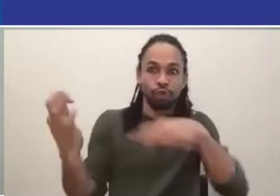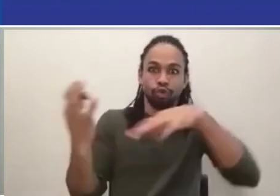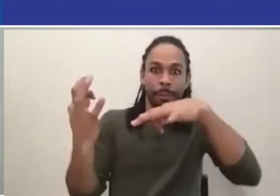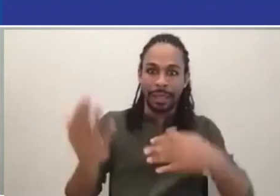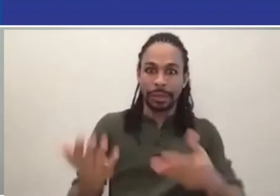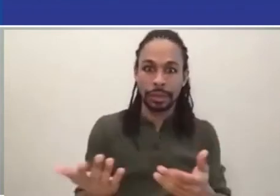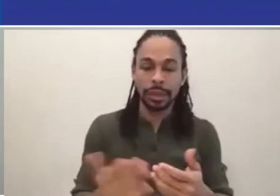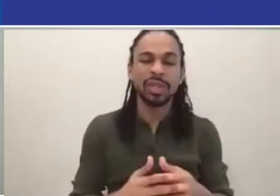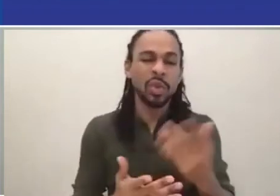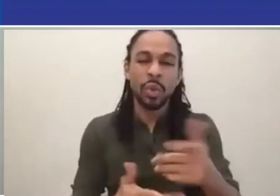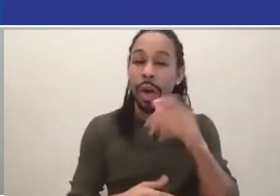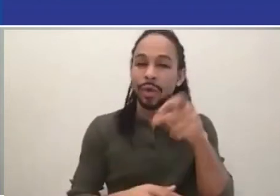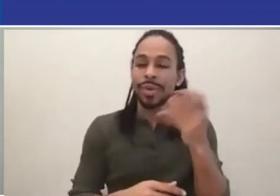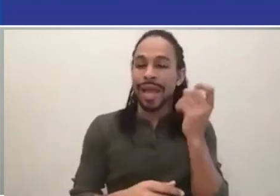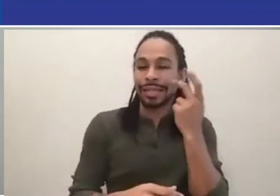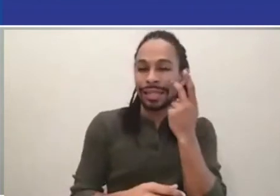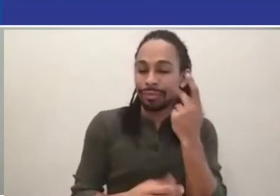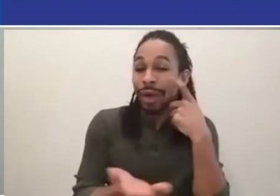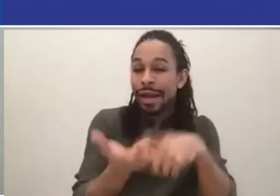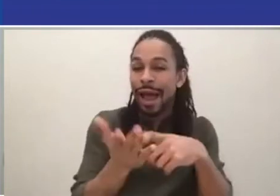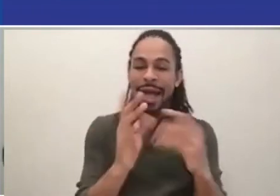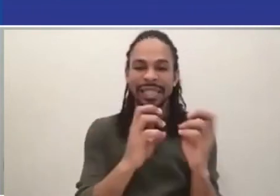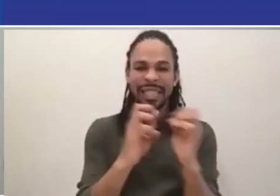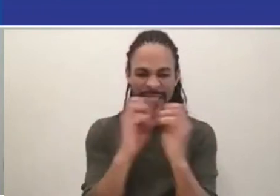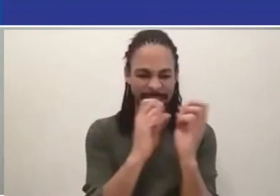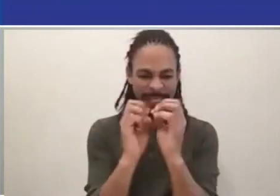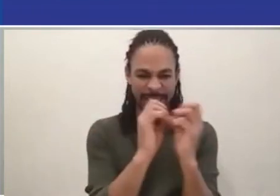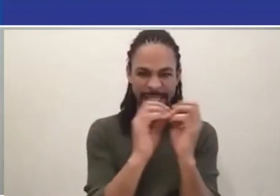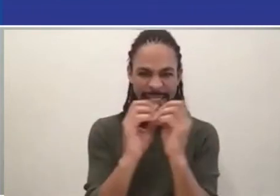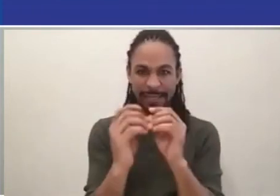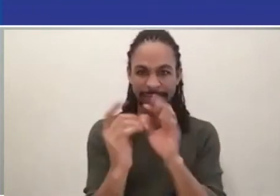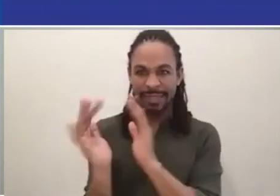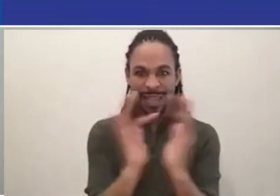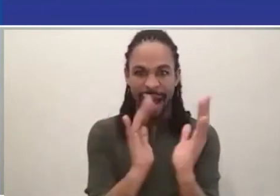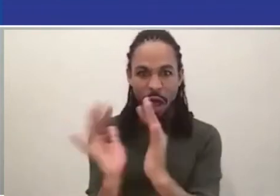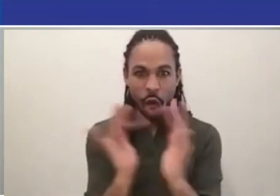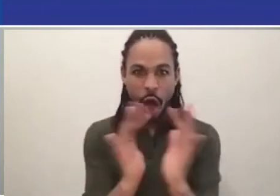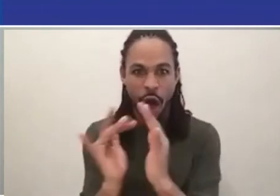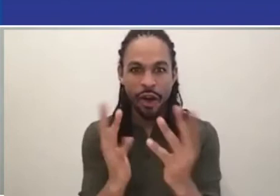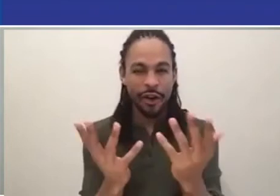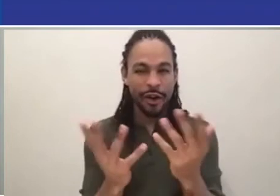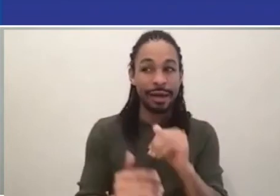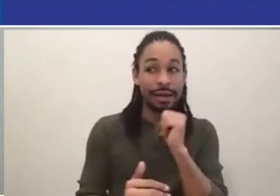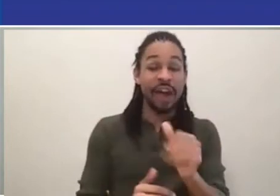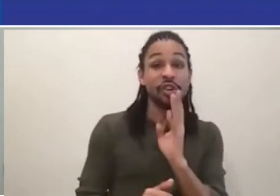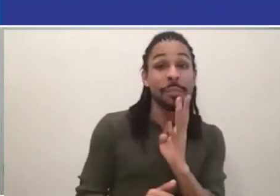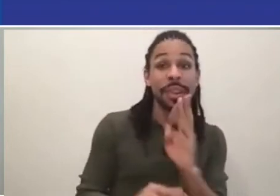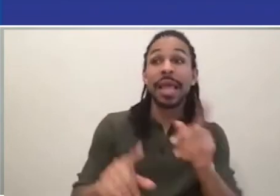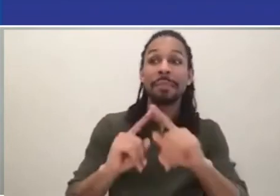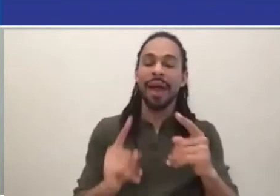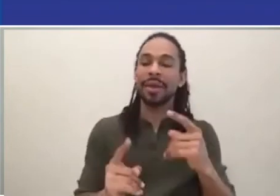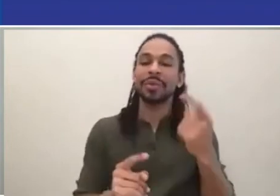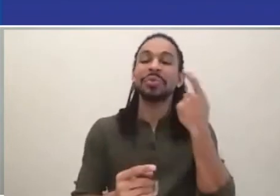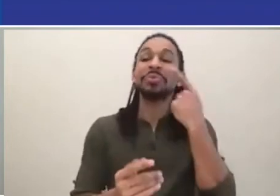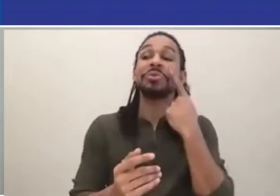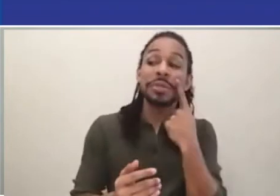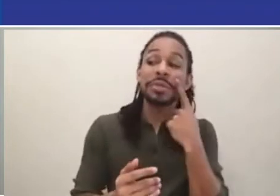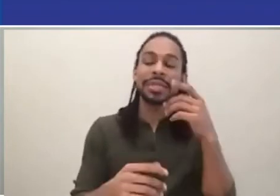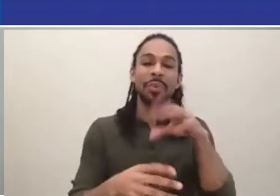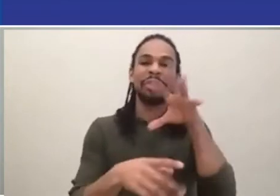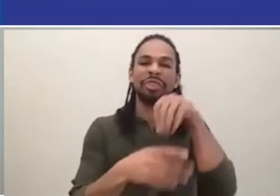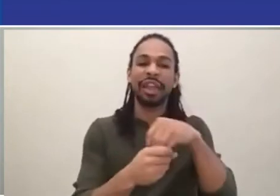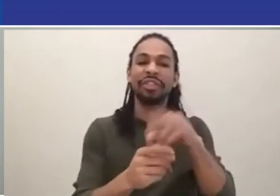happening non-verbally maybe, but very much embodied in the culture of the dance and the